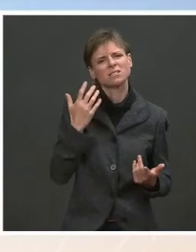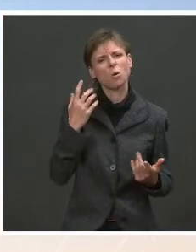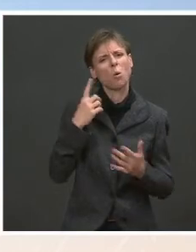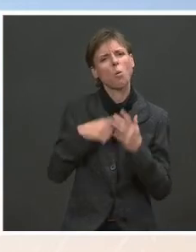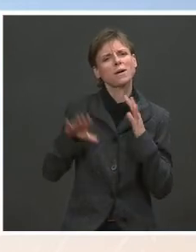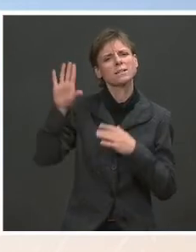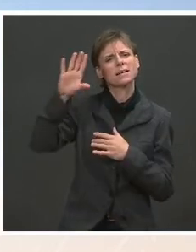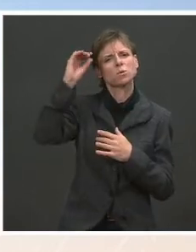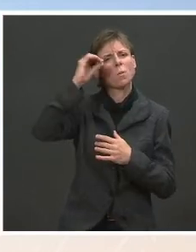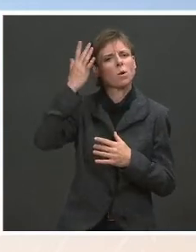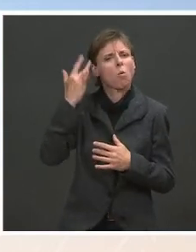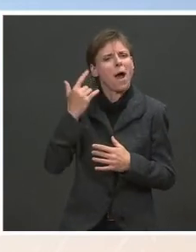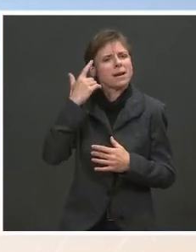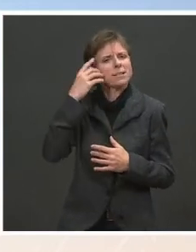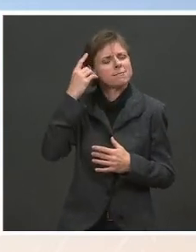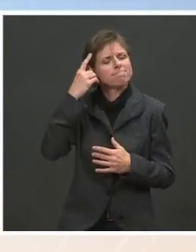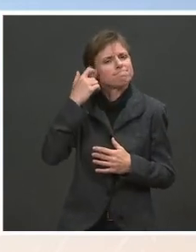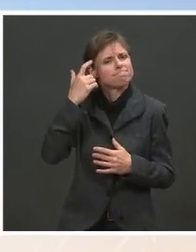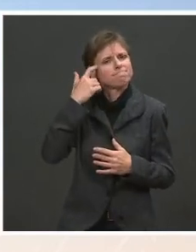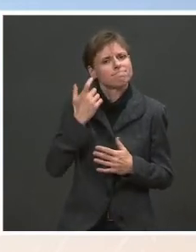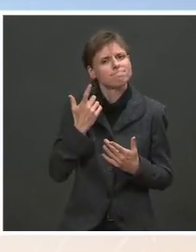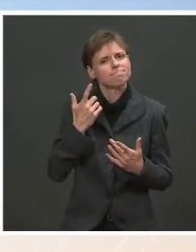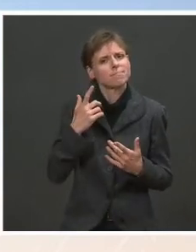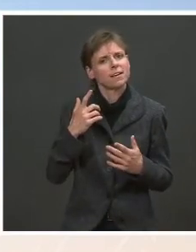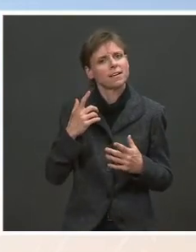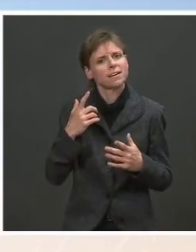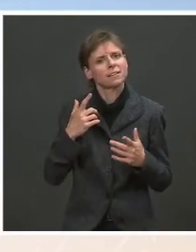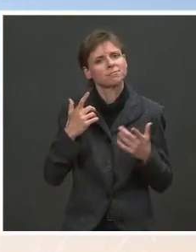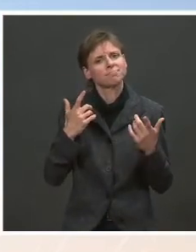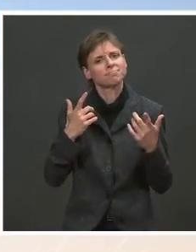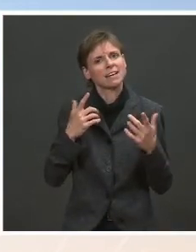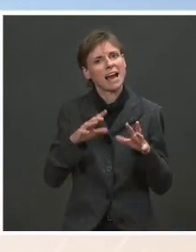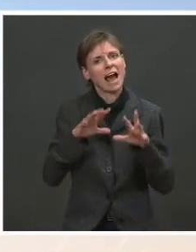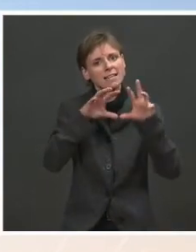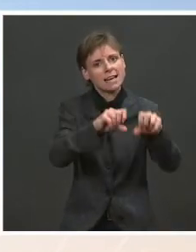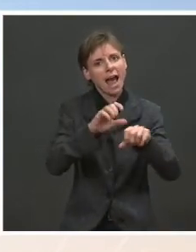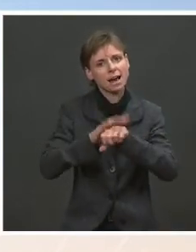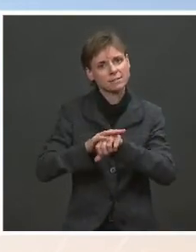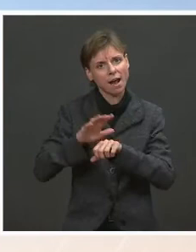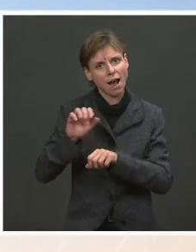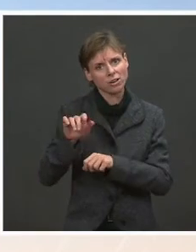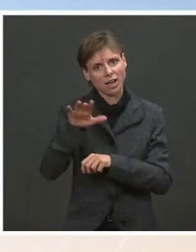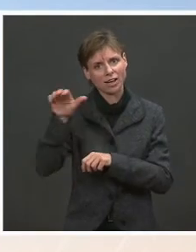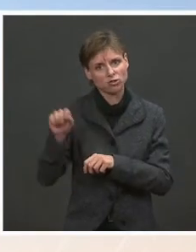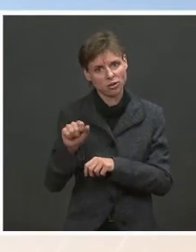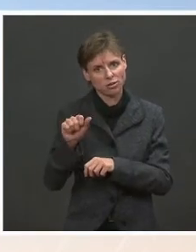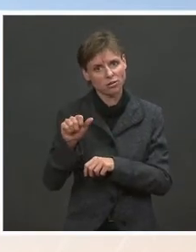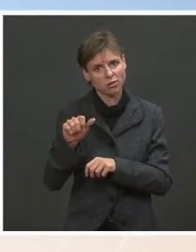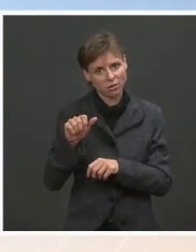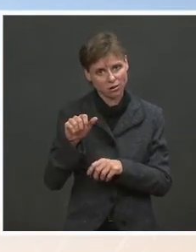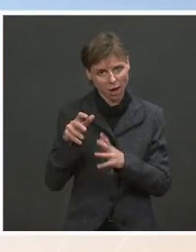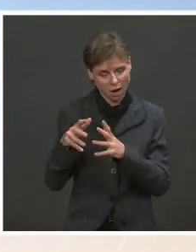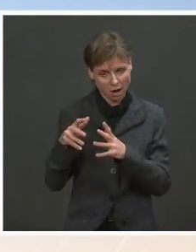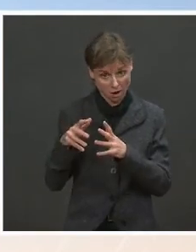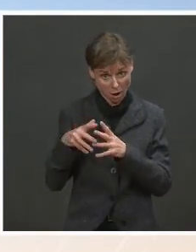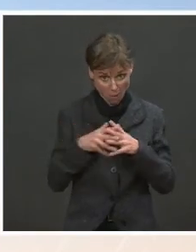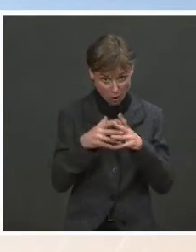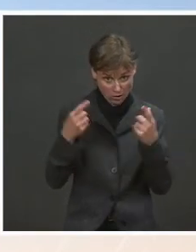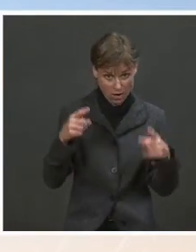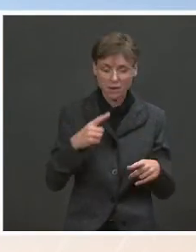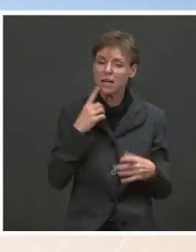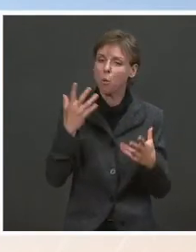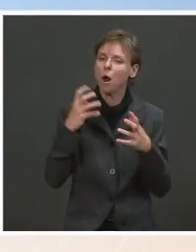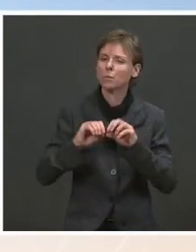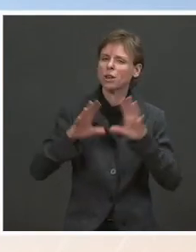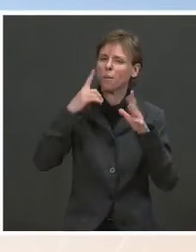country? Why does he think that's happening? Well, he wanted to be very clear because there's an ongoing FBI investigation, right? And